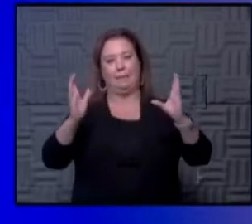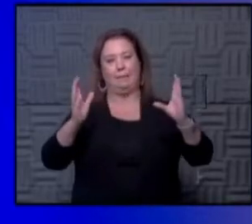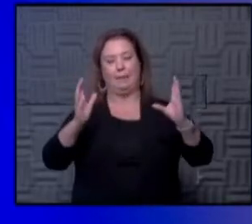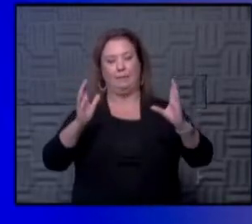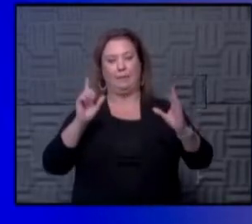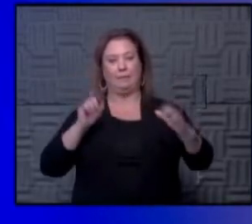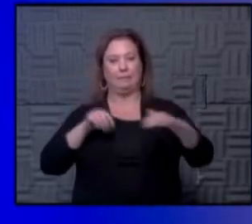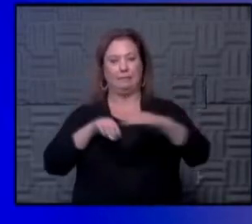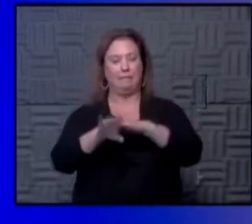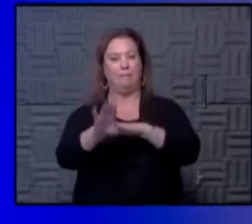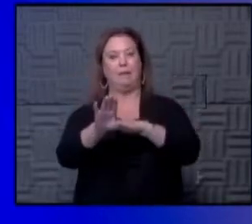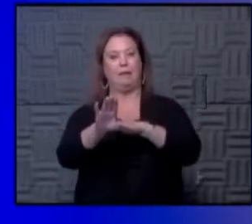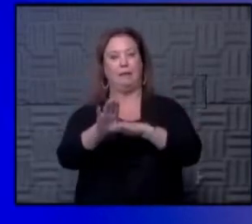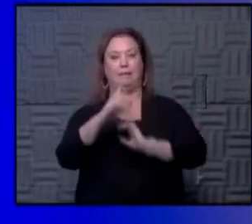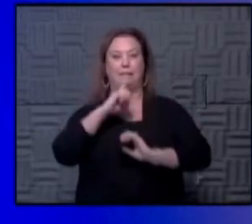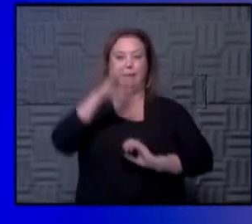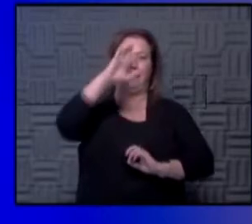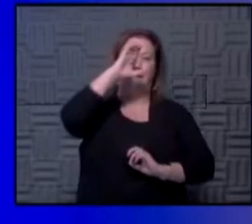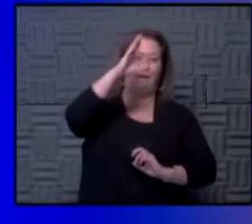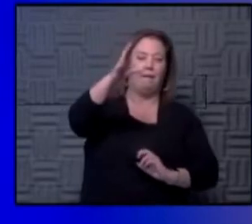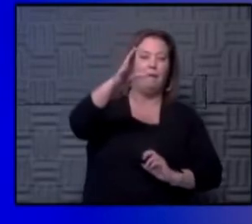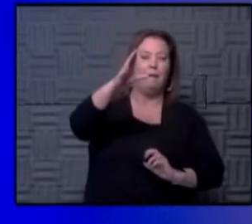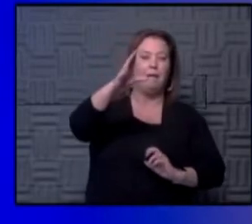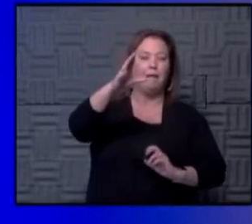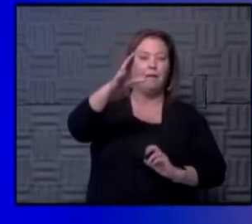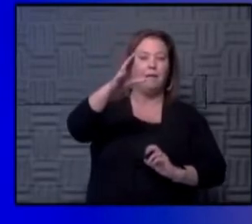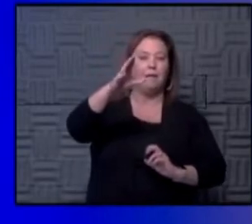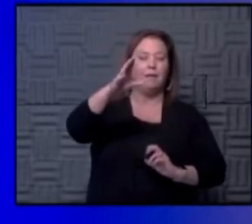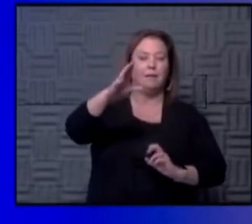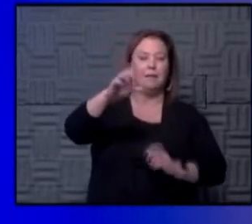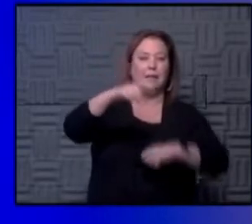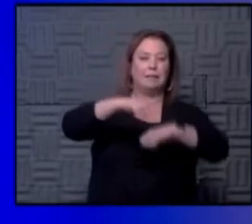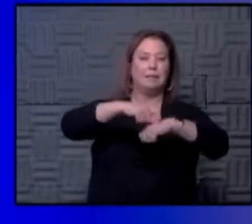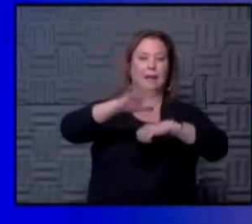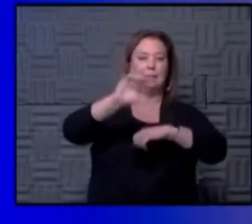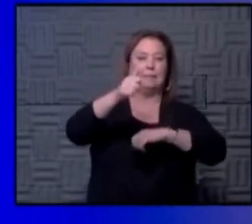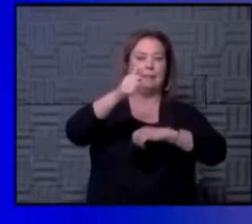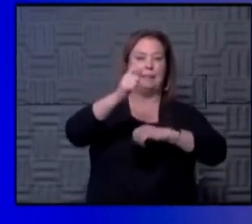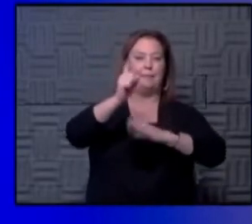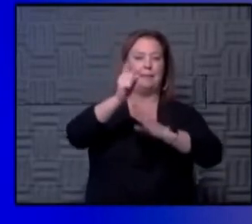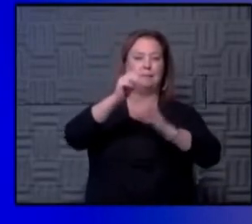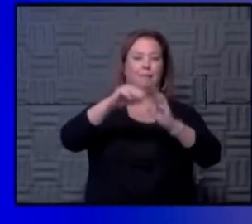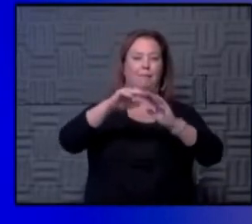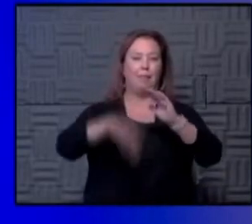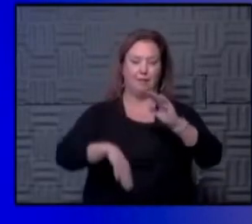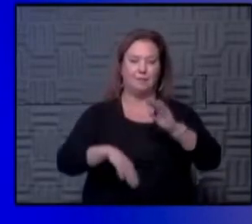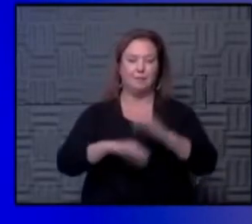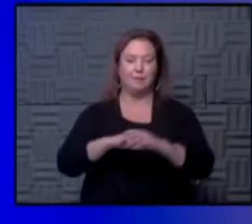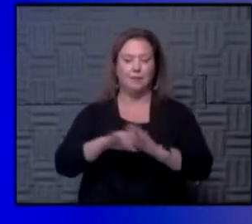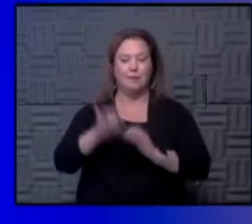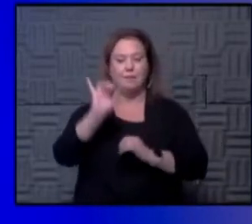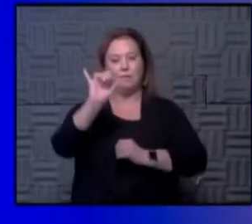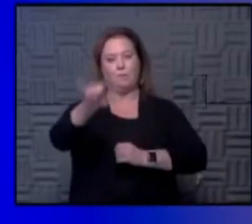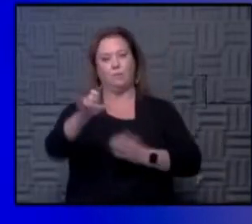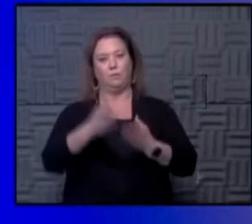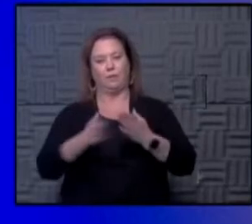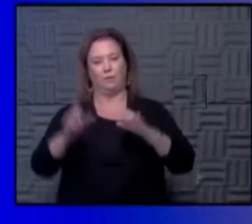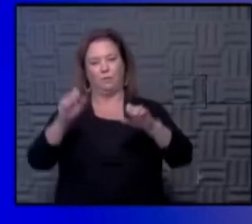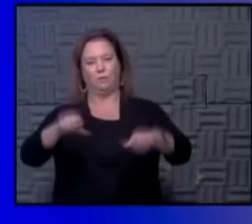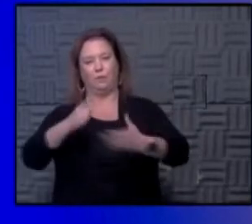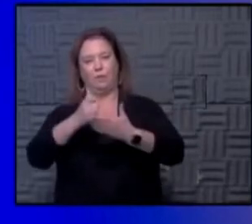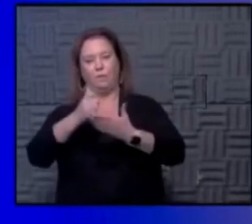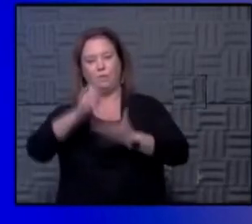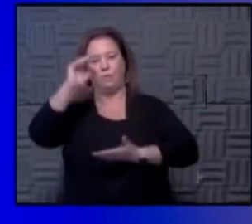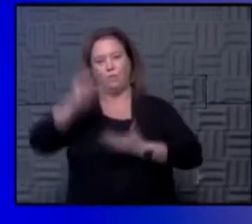just to come say hi and be with somebody, keeping that time to 10 minutes or less. Those are things that you can do to